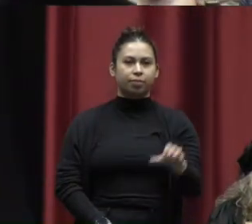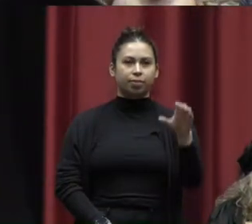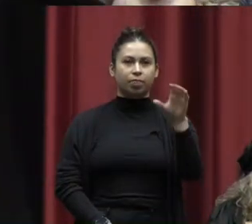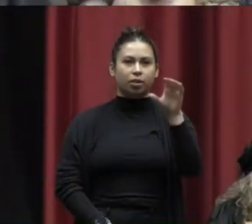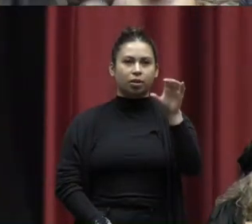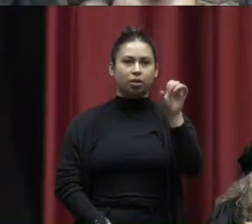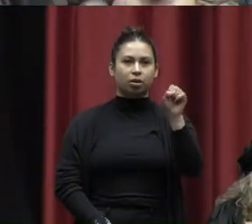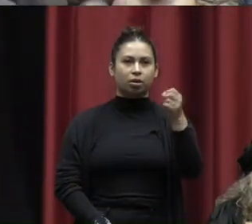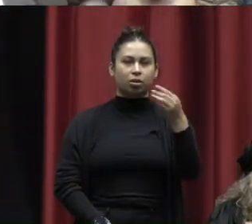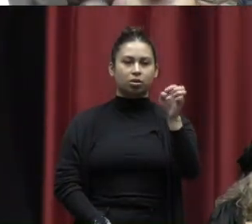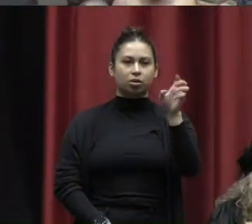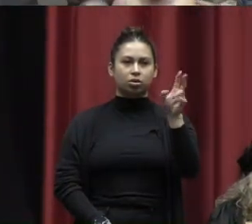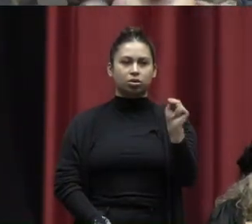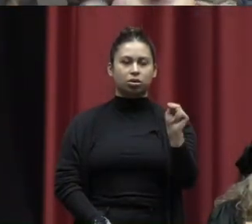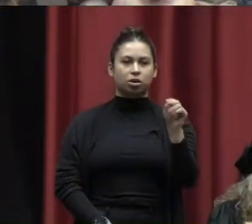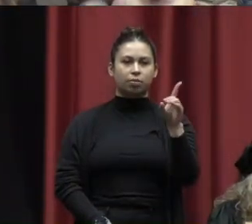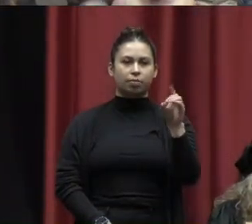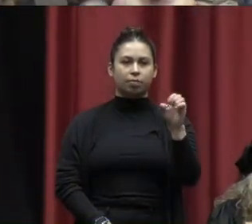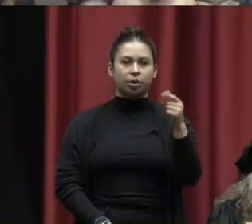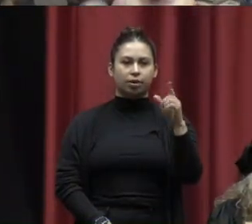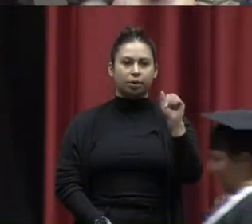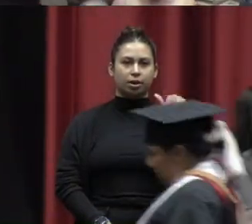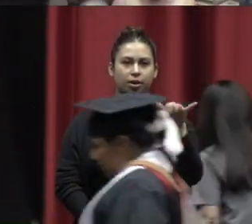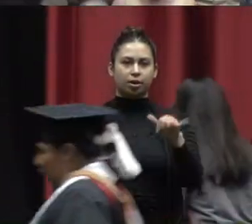Sean Begay.